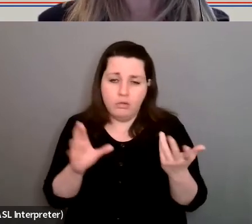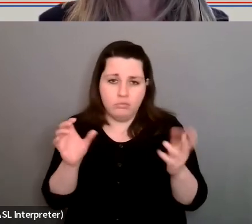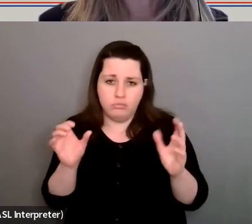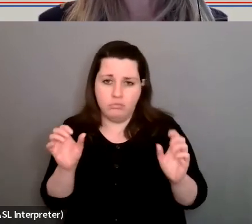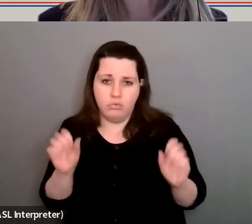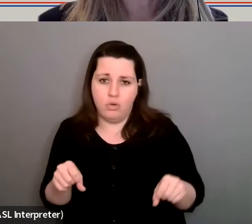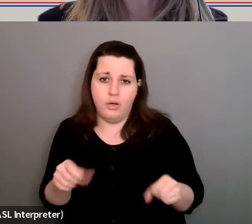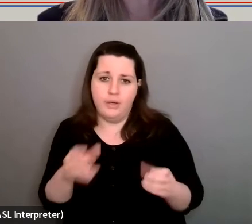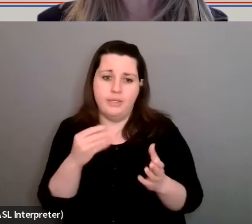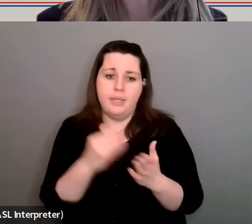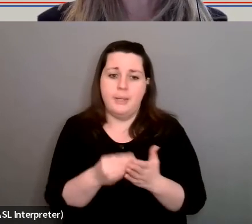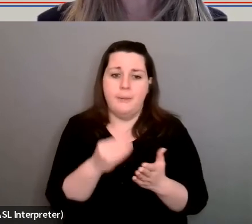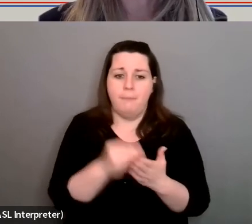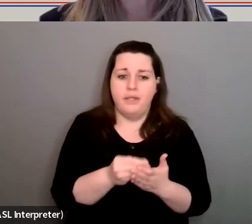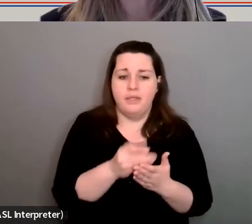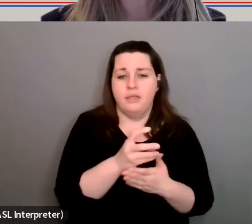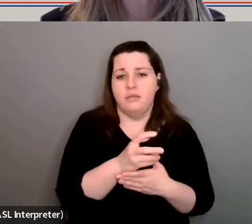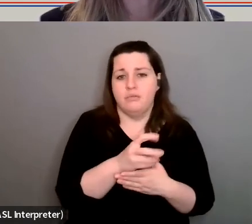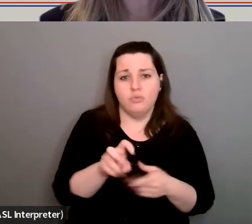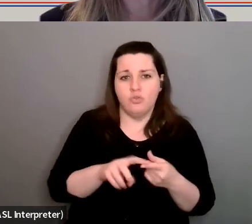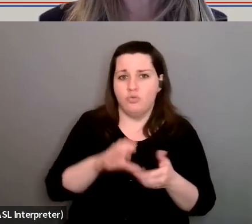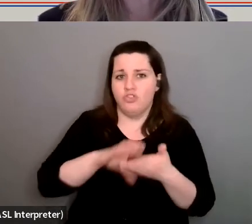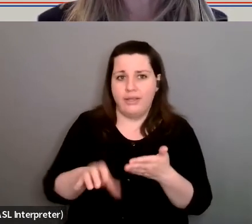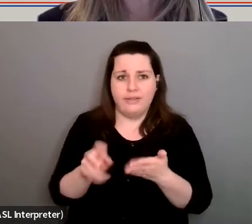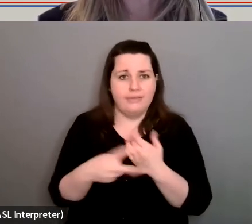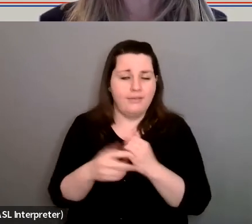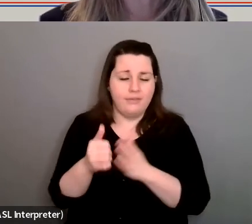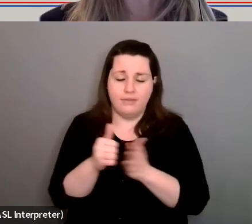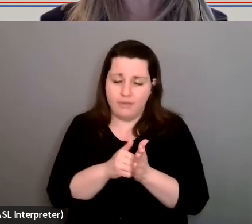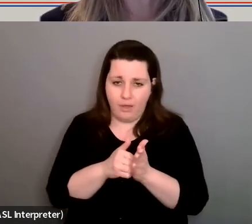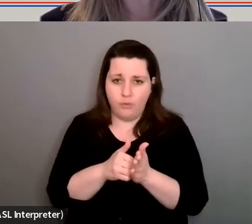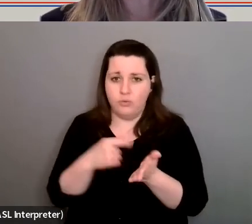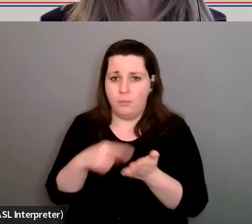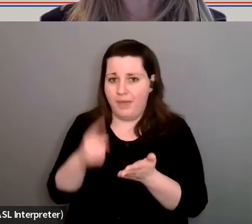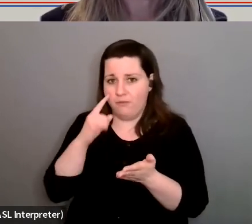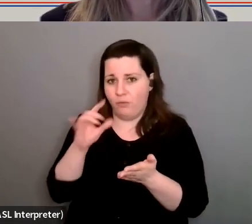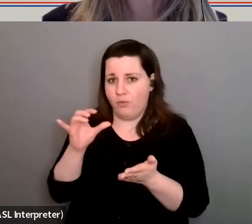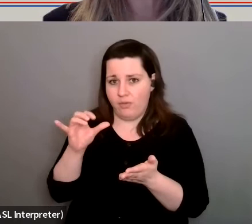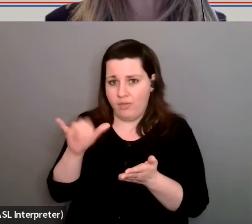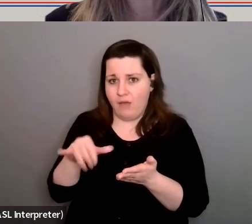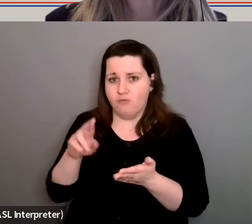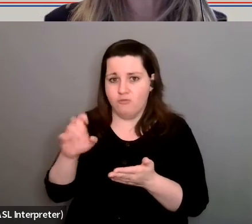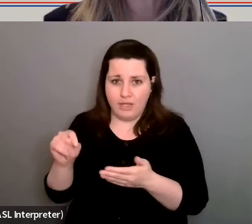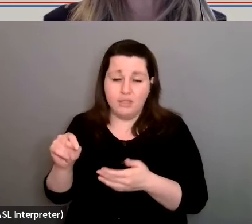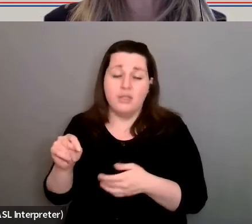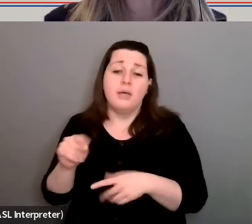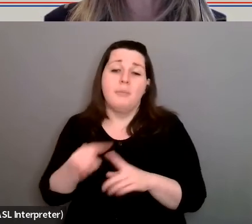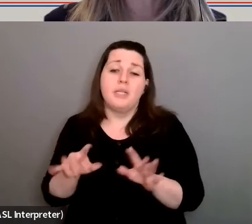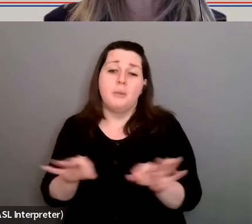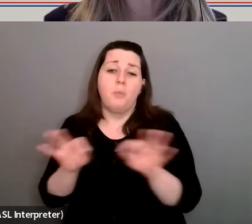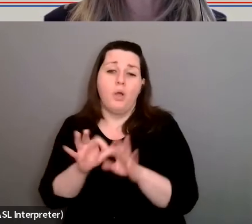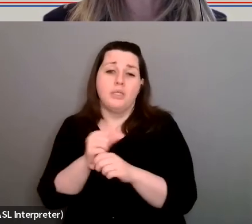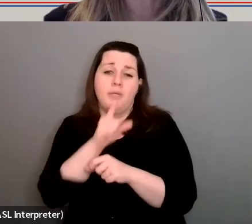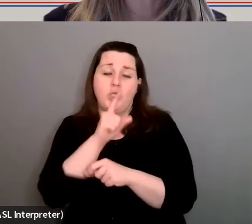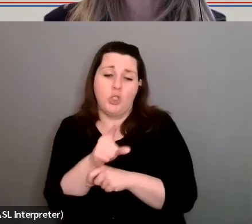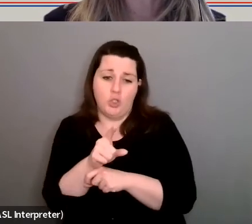your a different checking or savings account that you use to pay for your rent. The key there is just making sure that